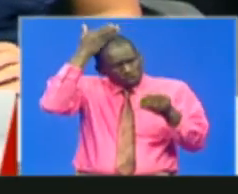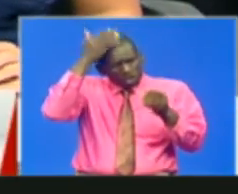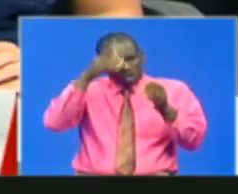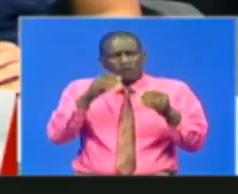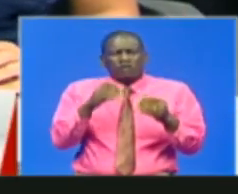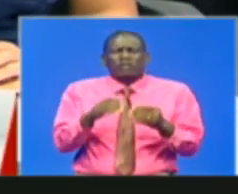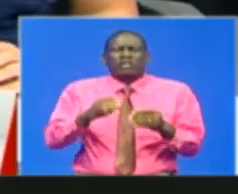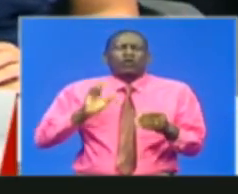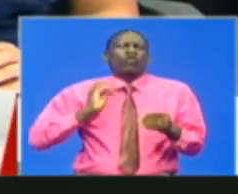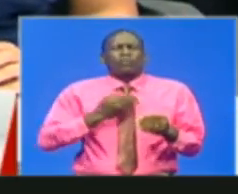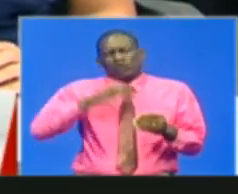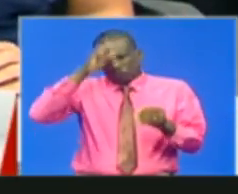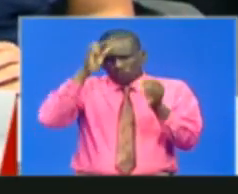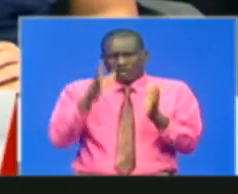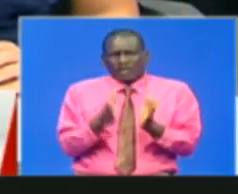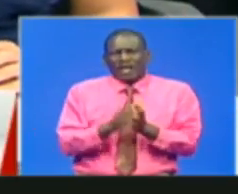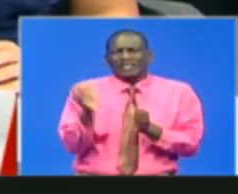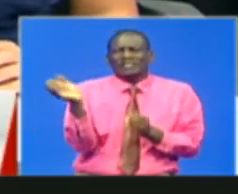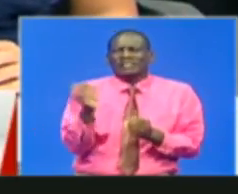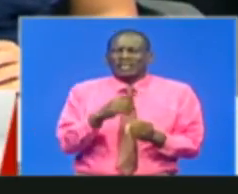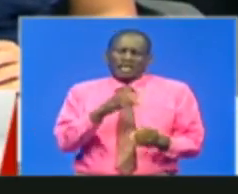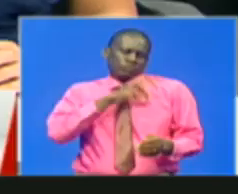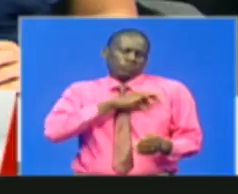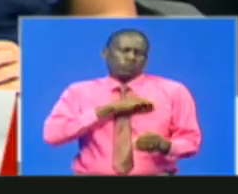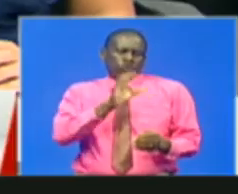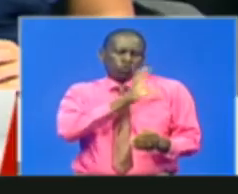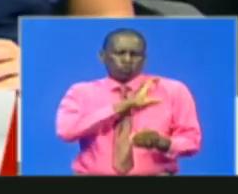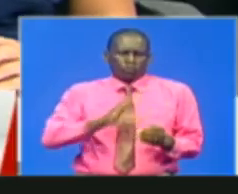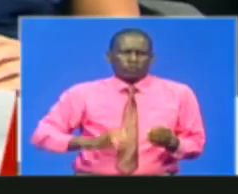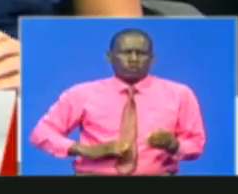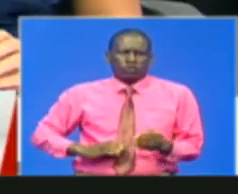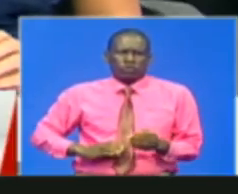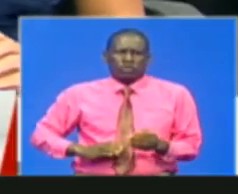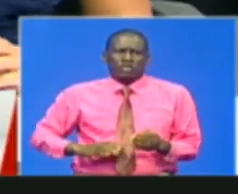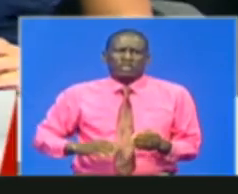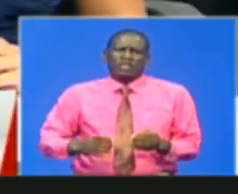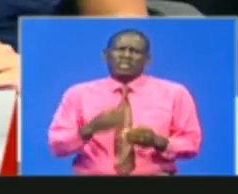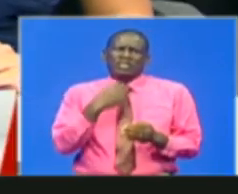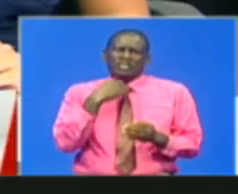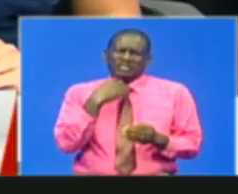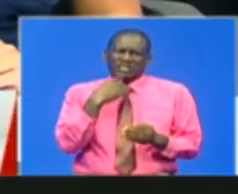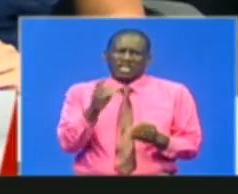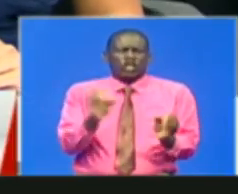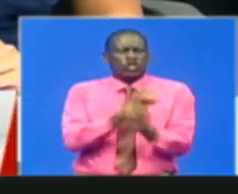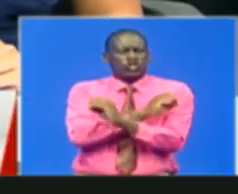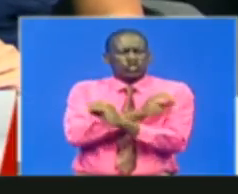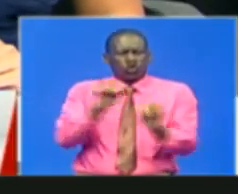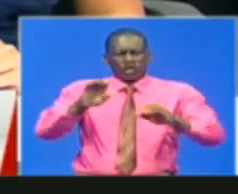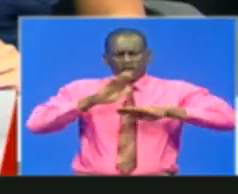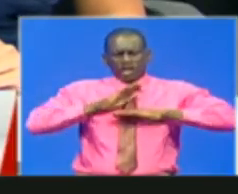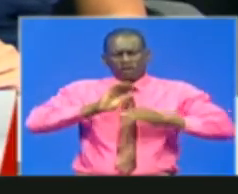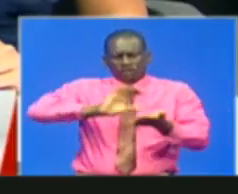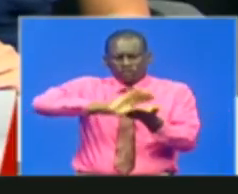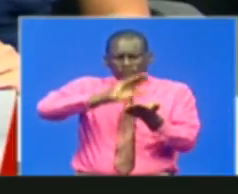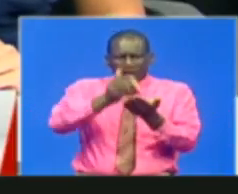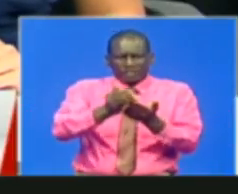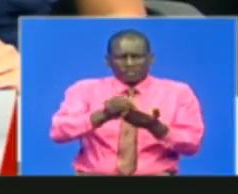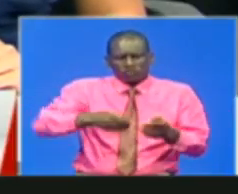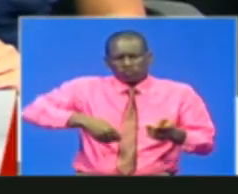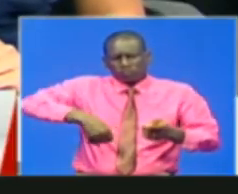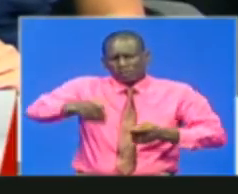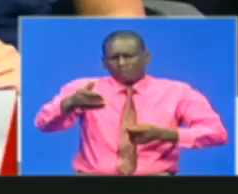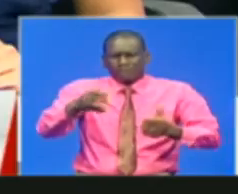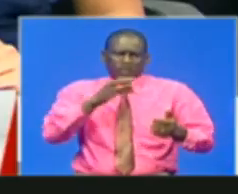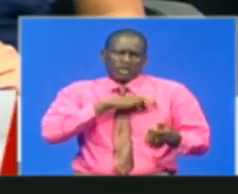the Council of Governors and the Salaries and Remuneration Commission's own admissions, there is simply not enough money to go around.